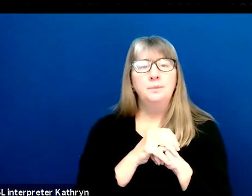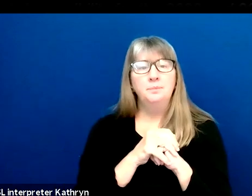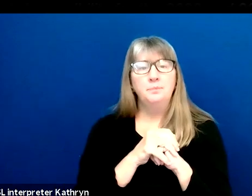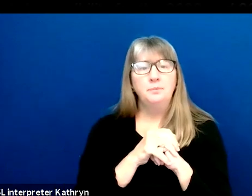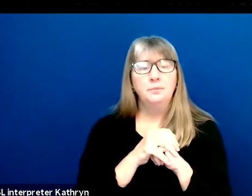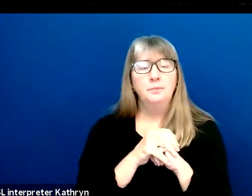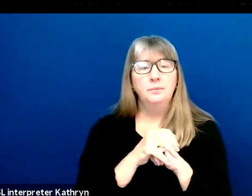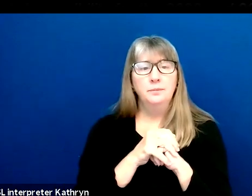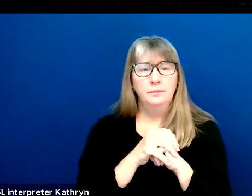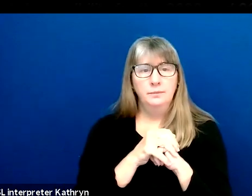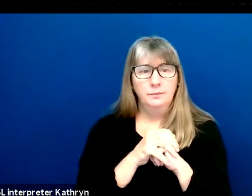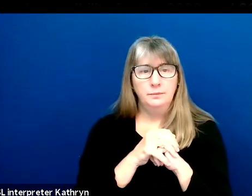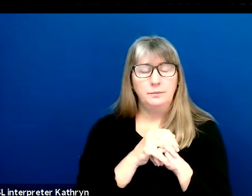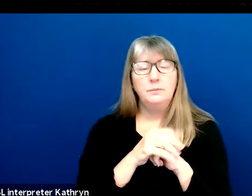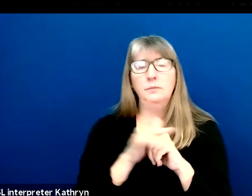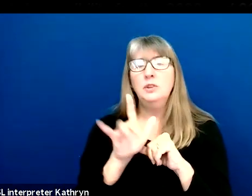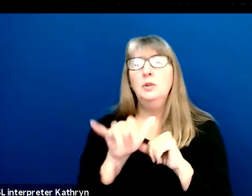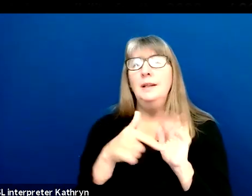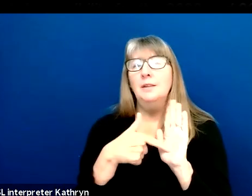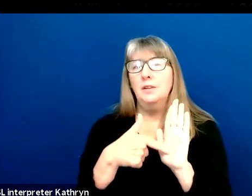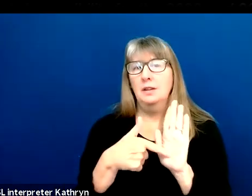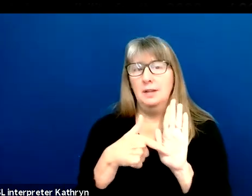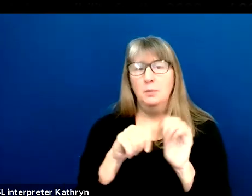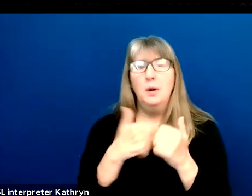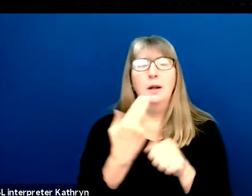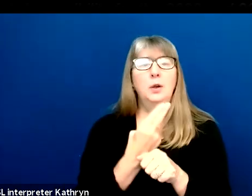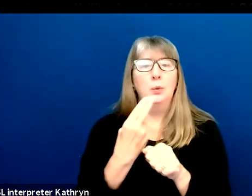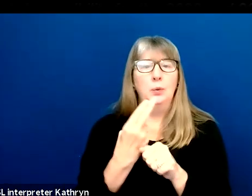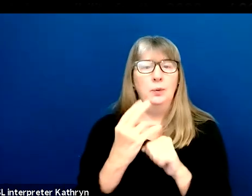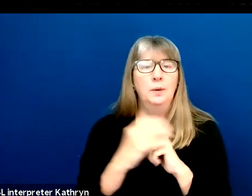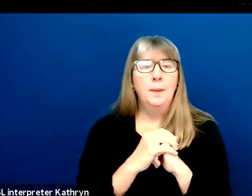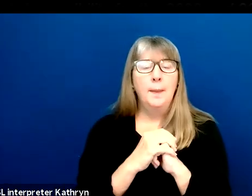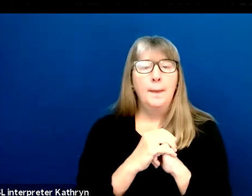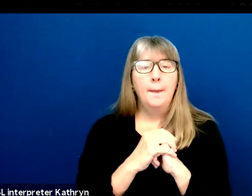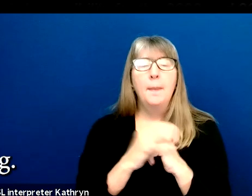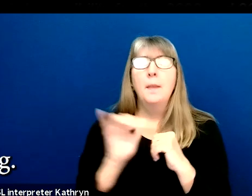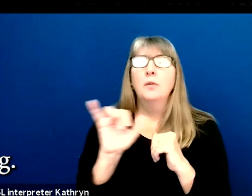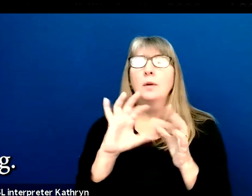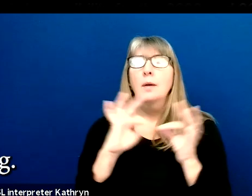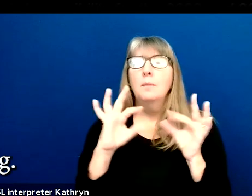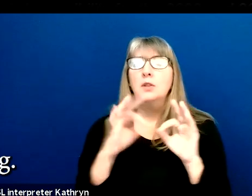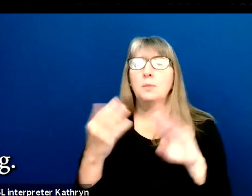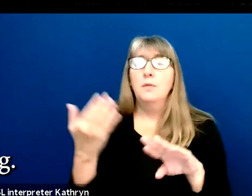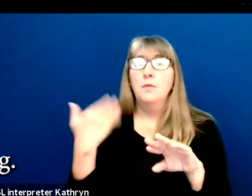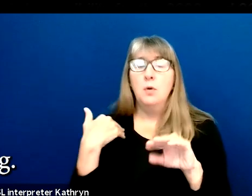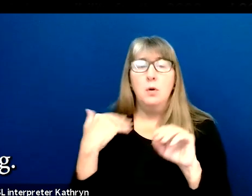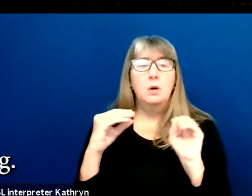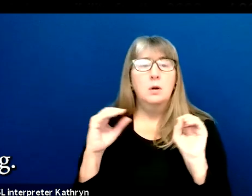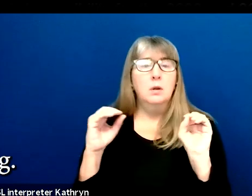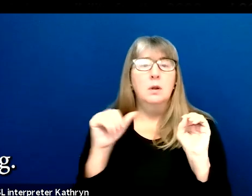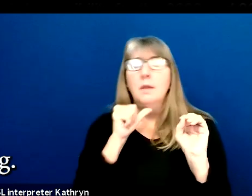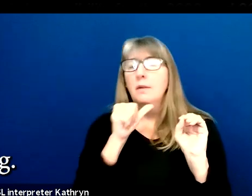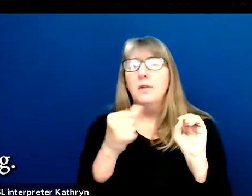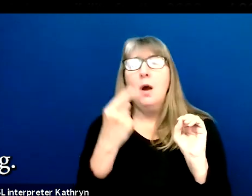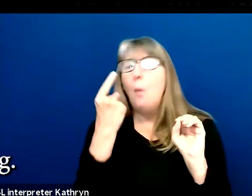simple rate. So that's just an example of how to use Astronify. So as I mentioned earlier, no one software